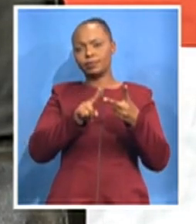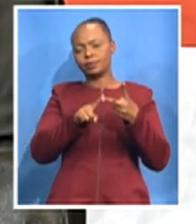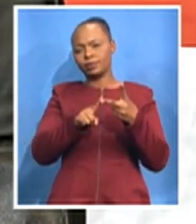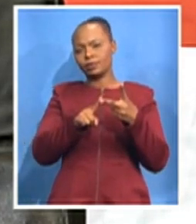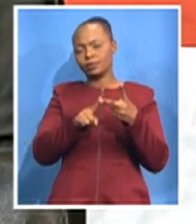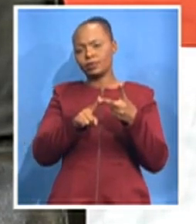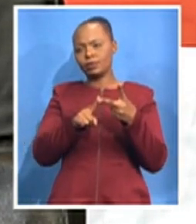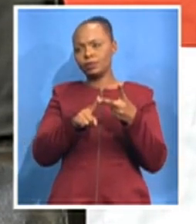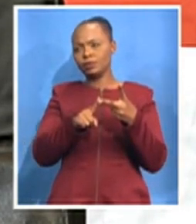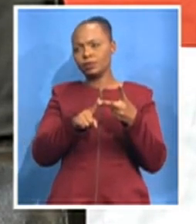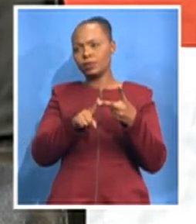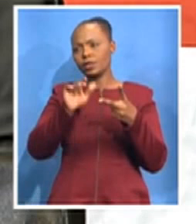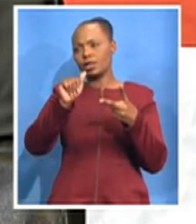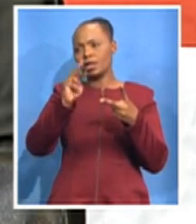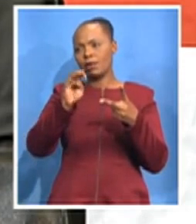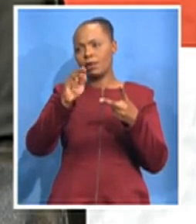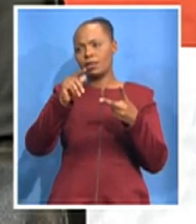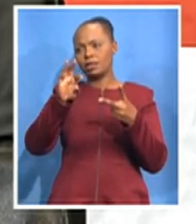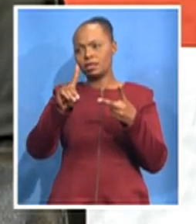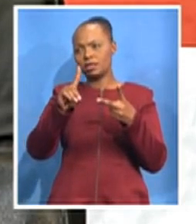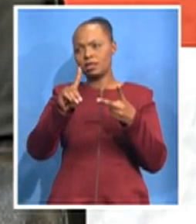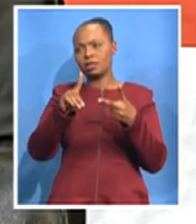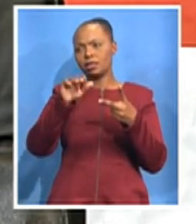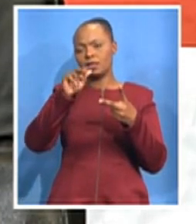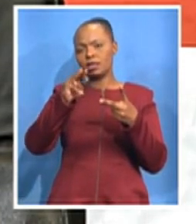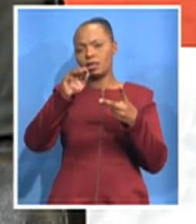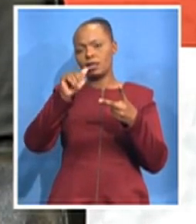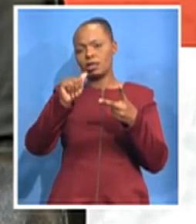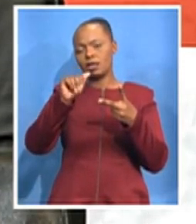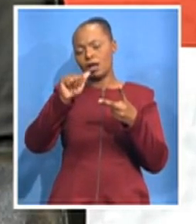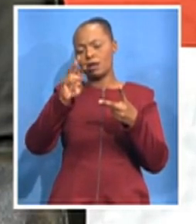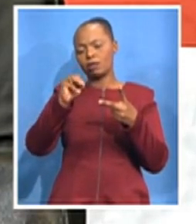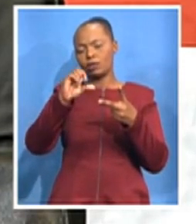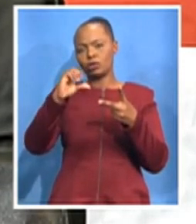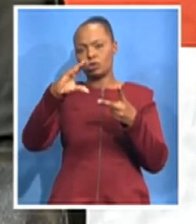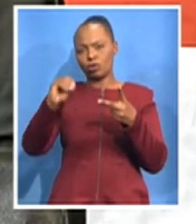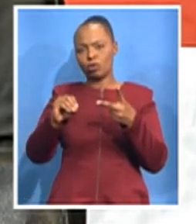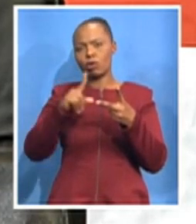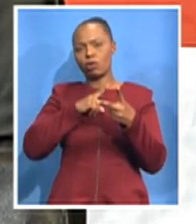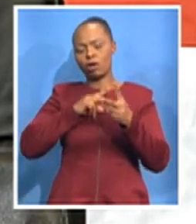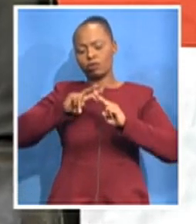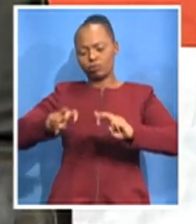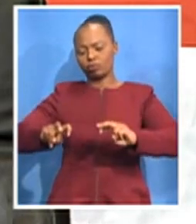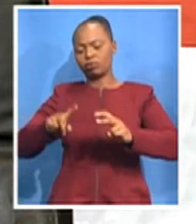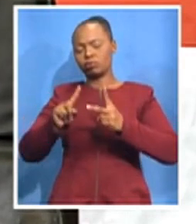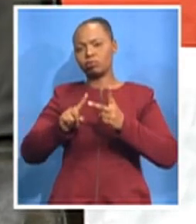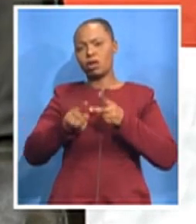AMSCO, in the issuing of an outcome of an investigation conducted by Fair Bridges,